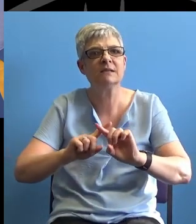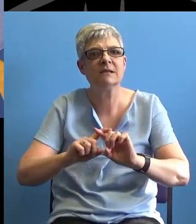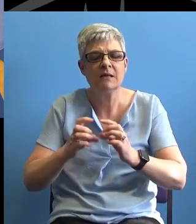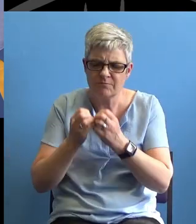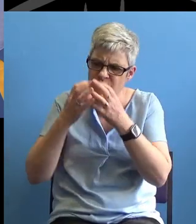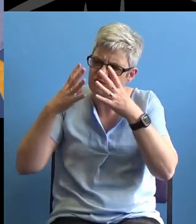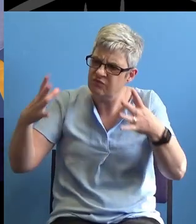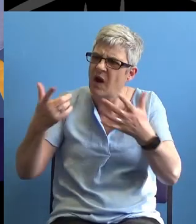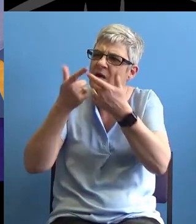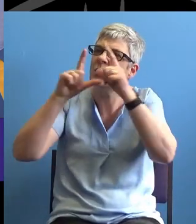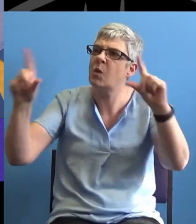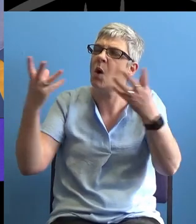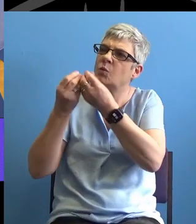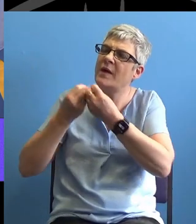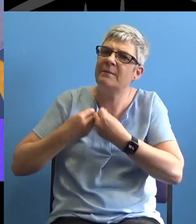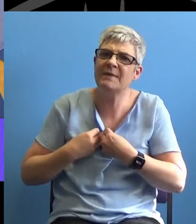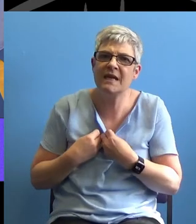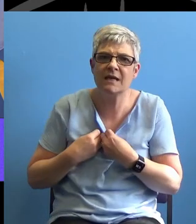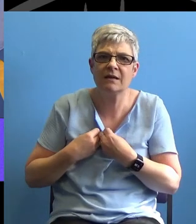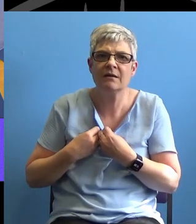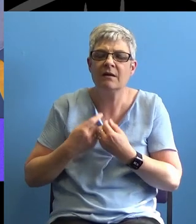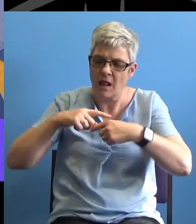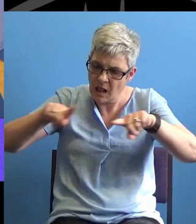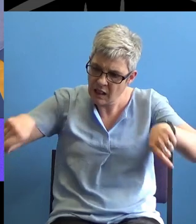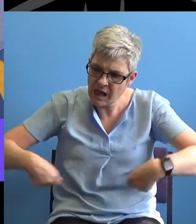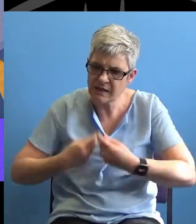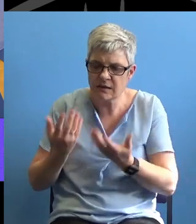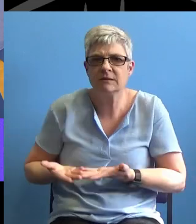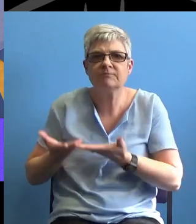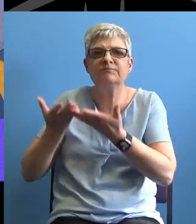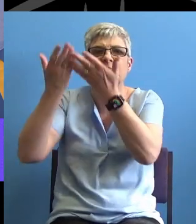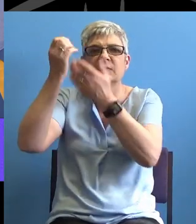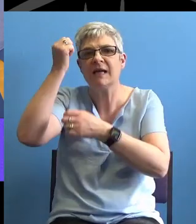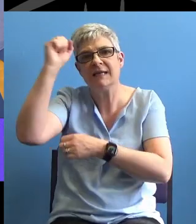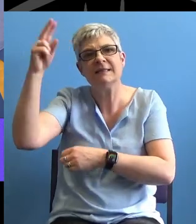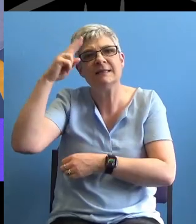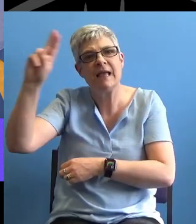Magnify the Lord with me. Let us exalt his name together.